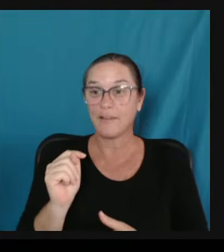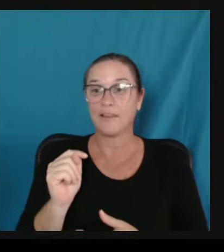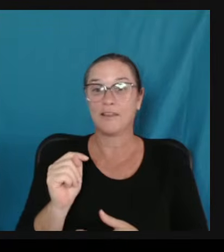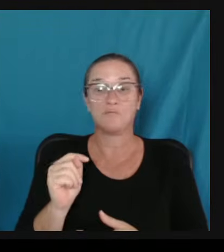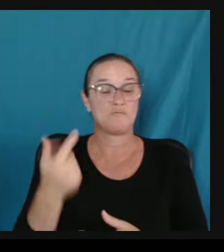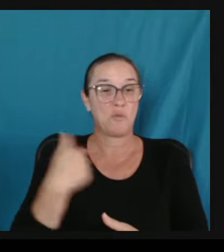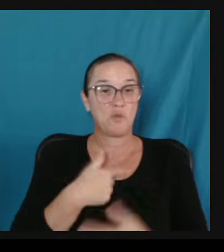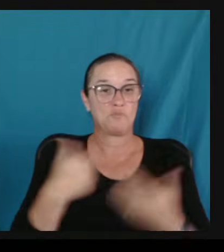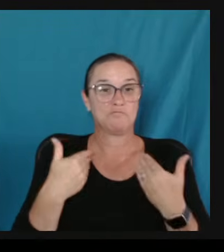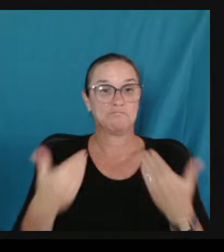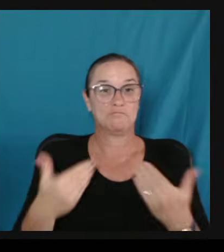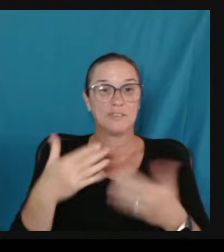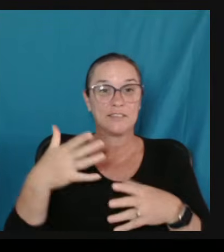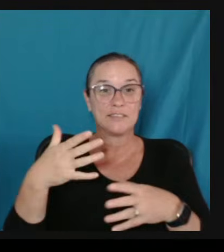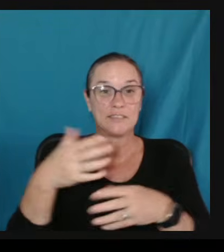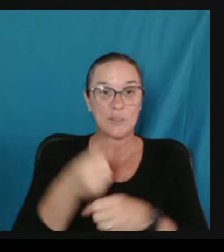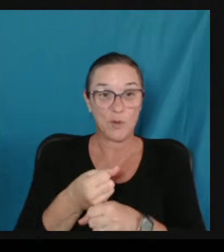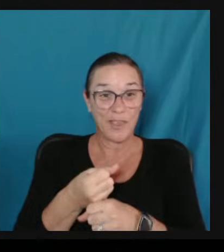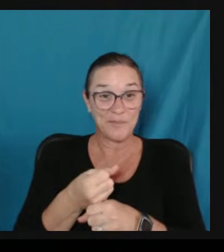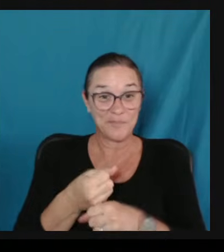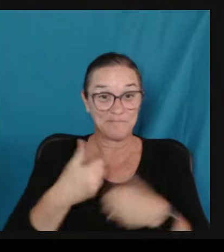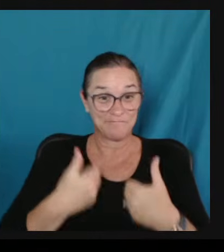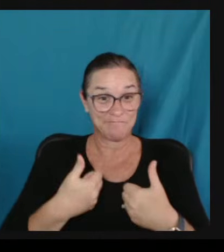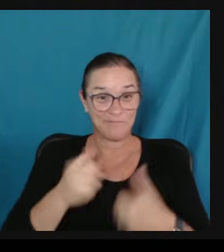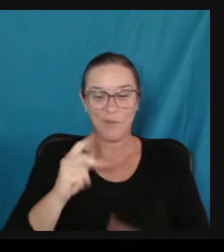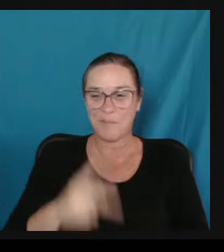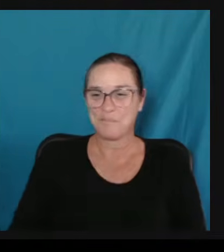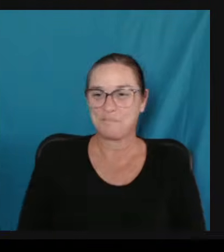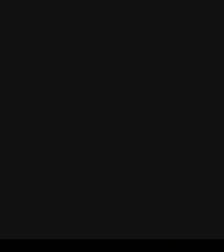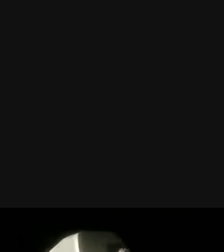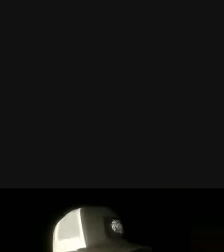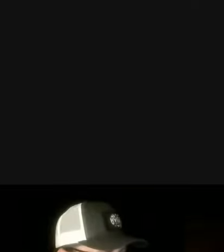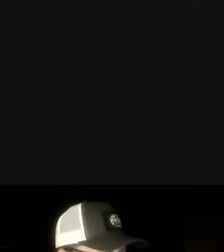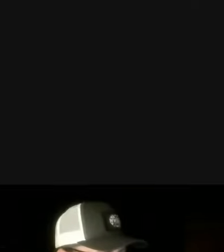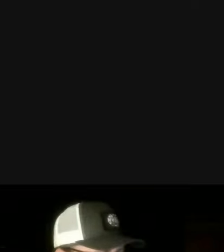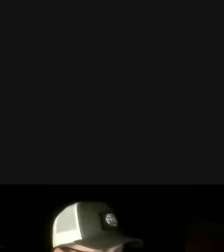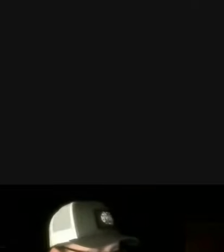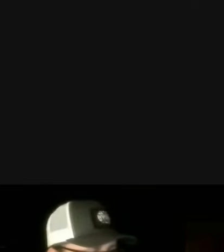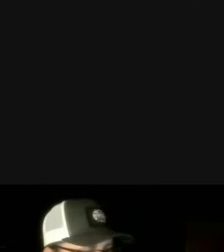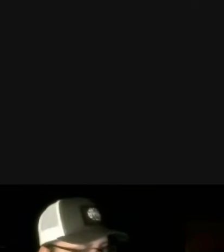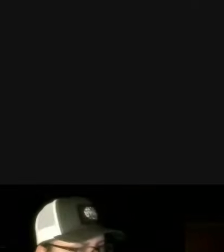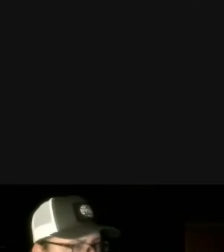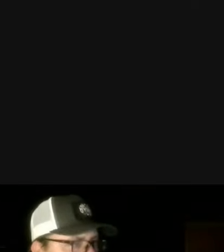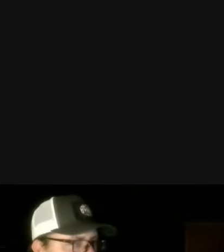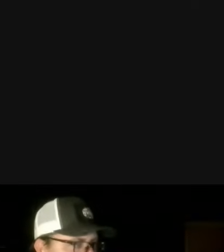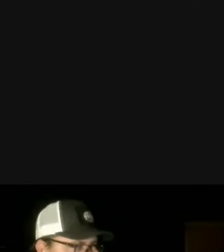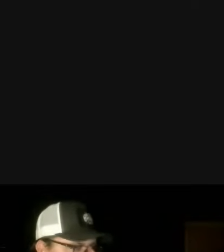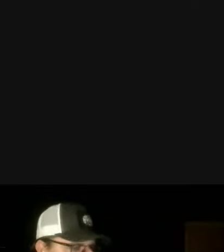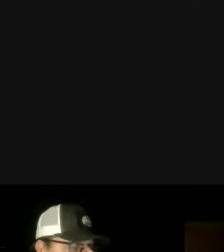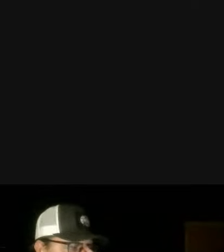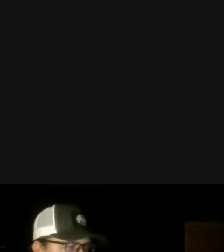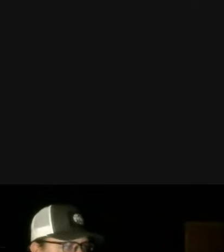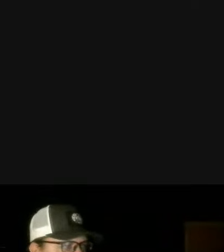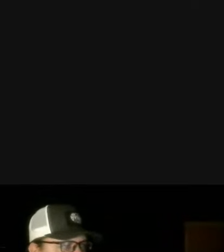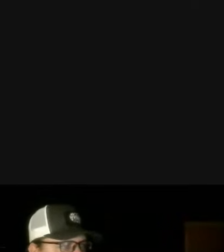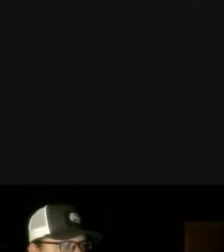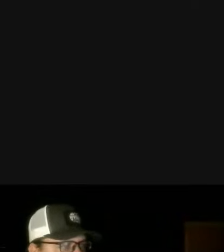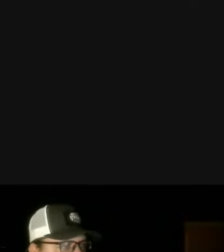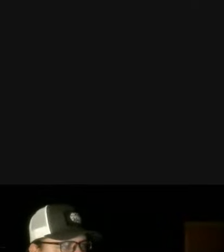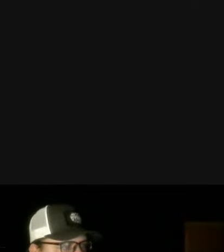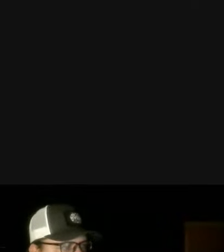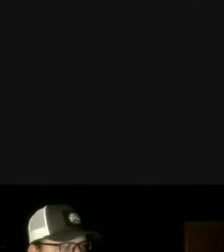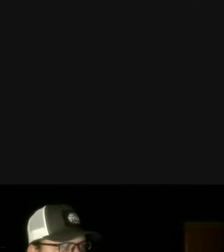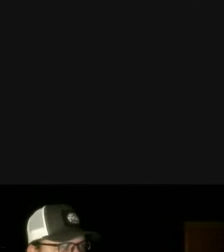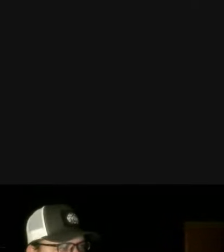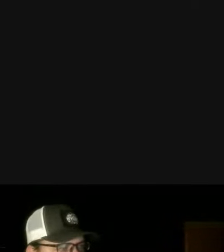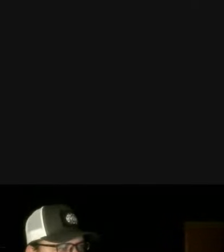summary coming up next. Huh? Is that good, Dane? That's good. All right. Let's rearrange our